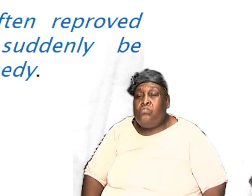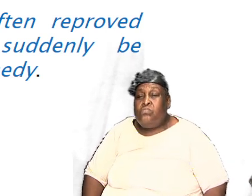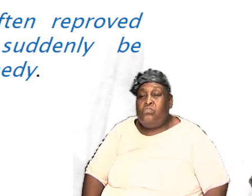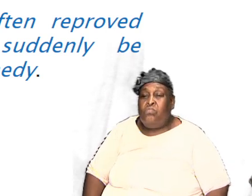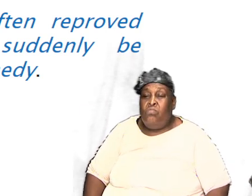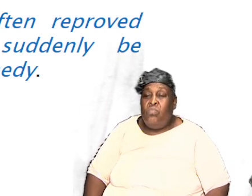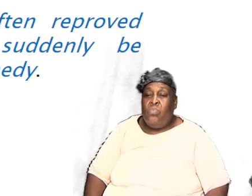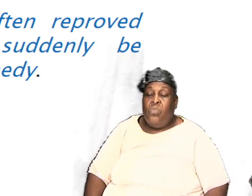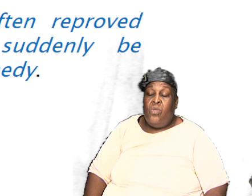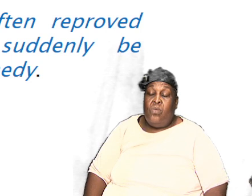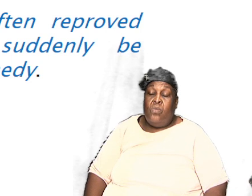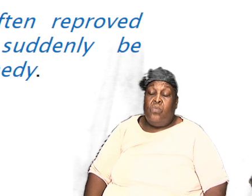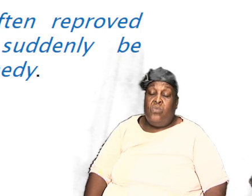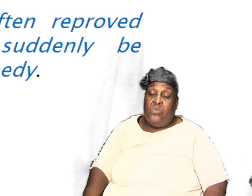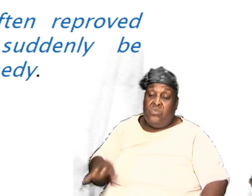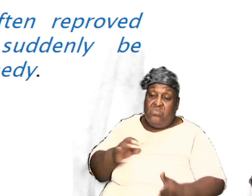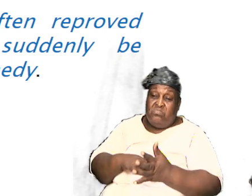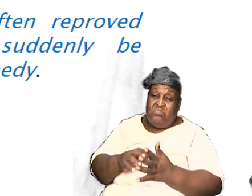Ninevites,